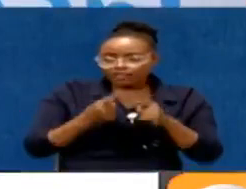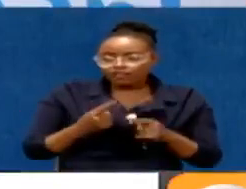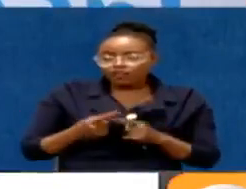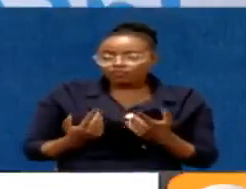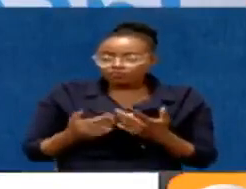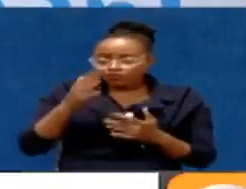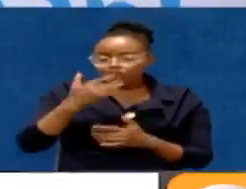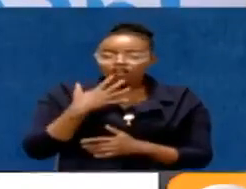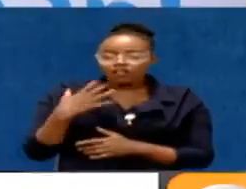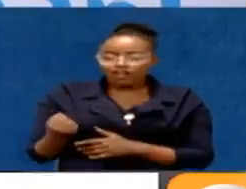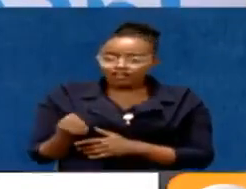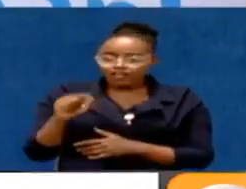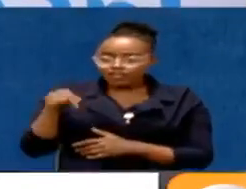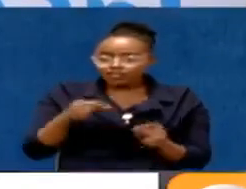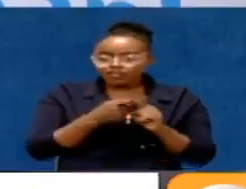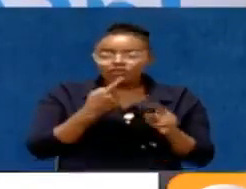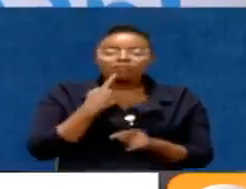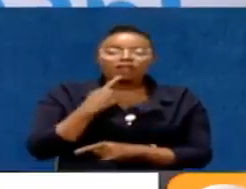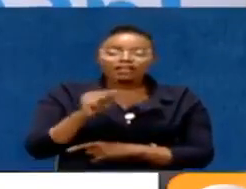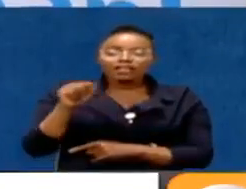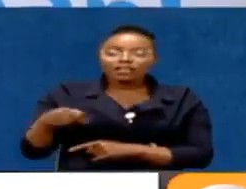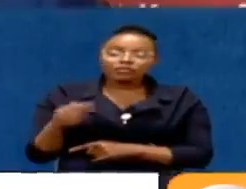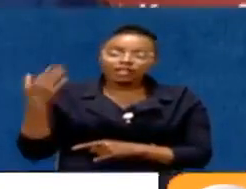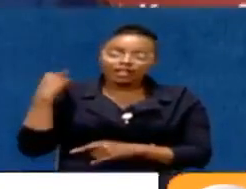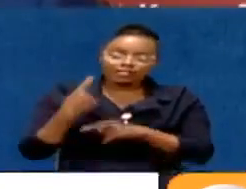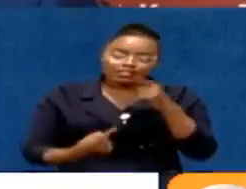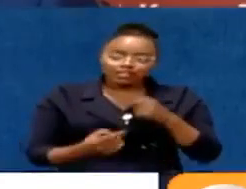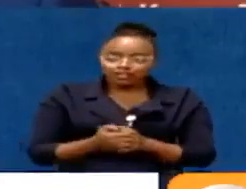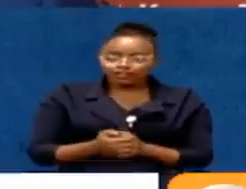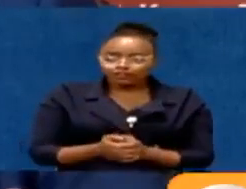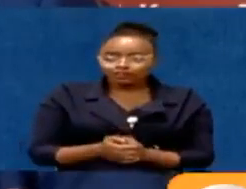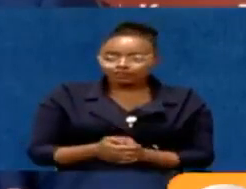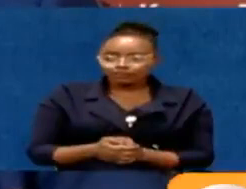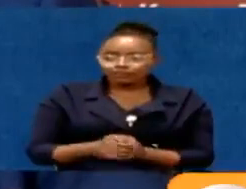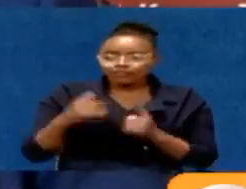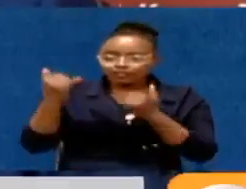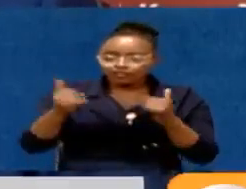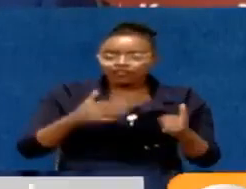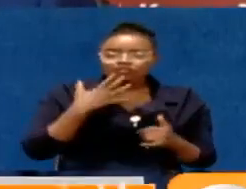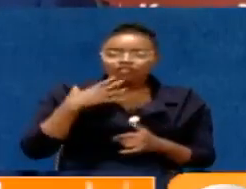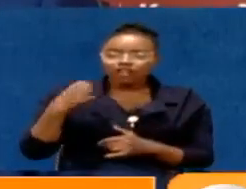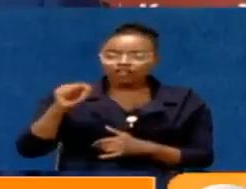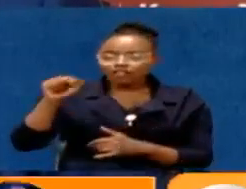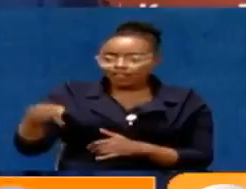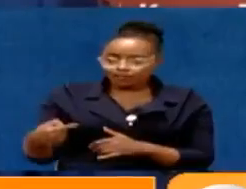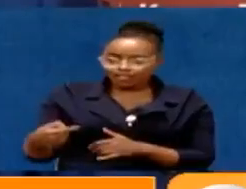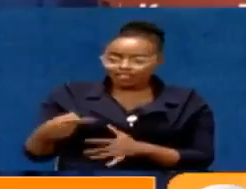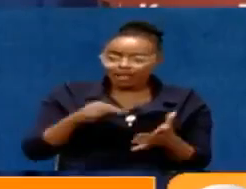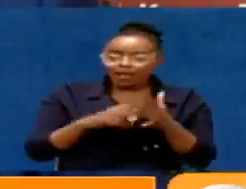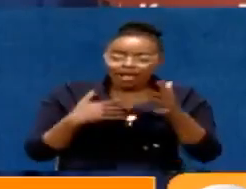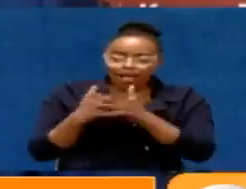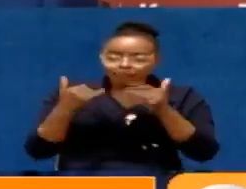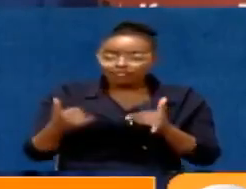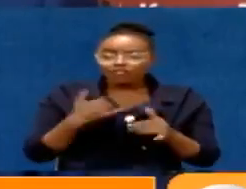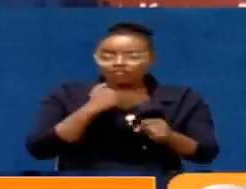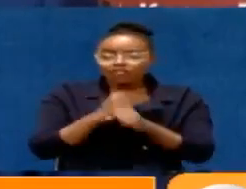limit to 500,000 shillings from 100,000 shillings last year. The introduction of the 500,000 shillings. So far, we